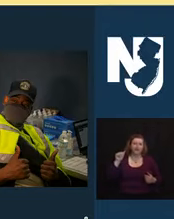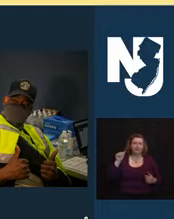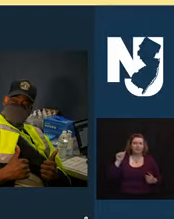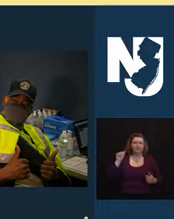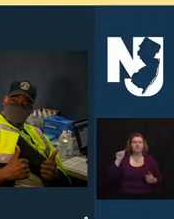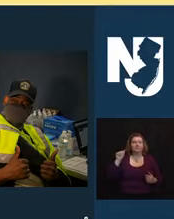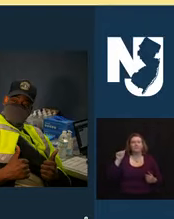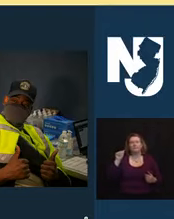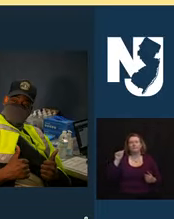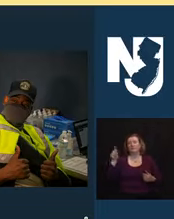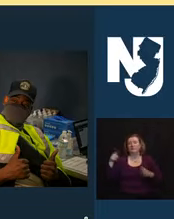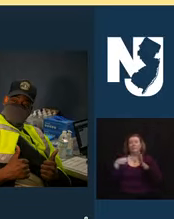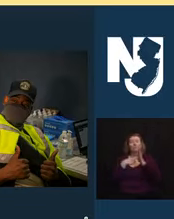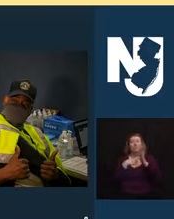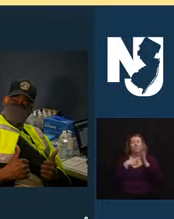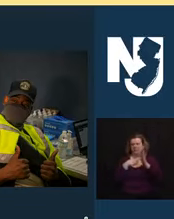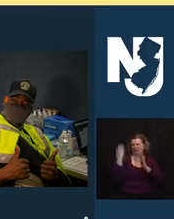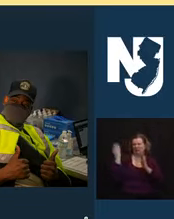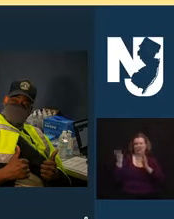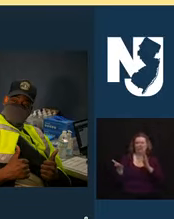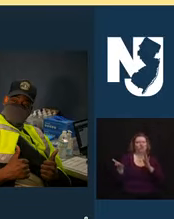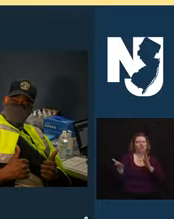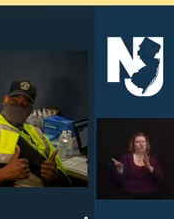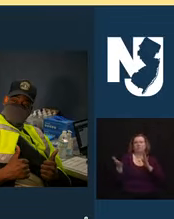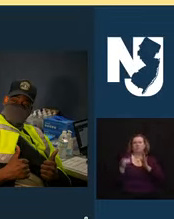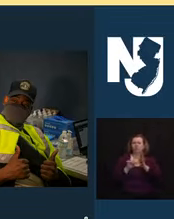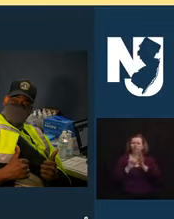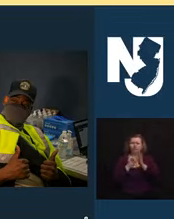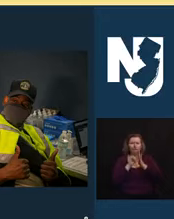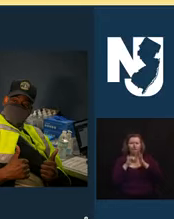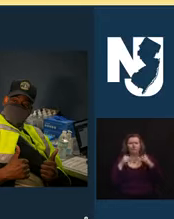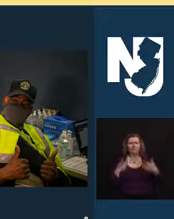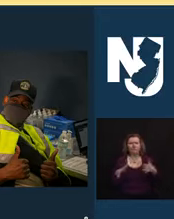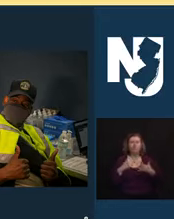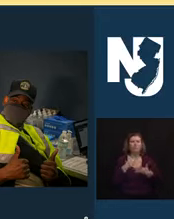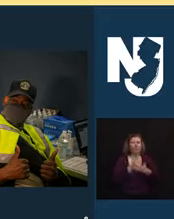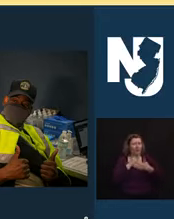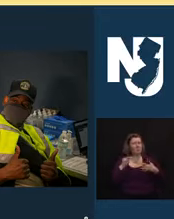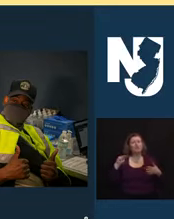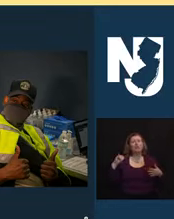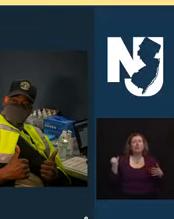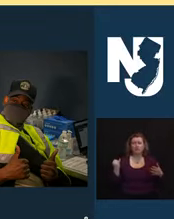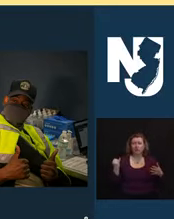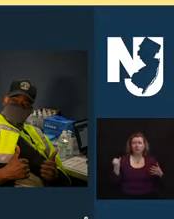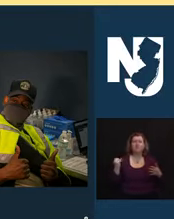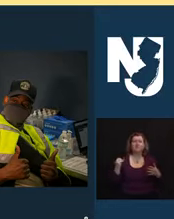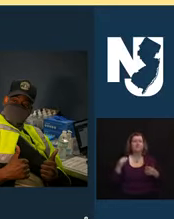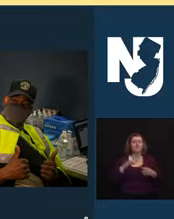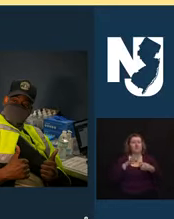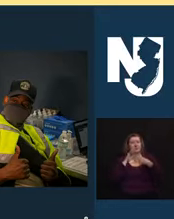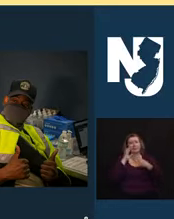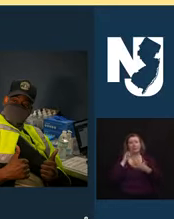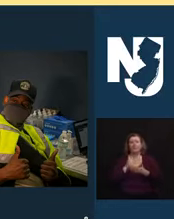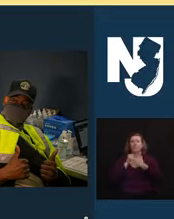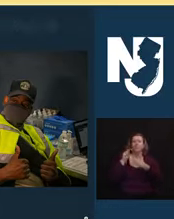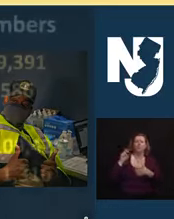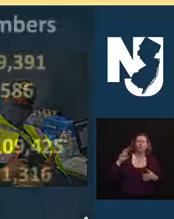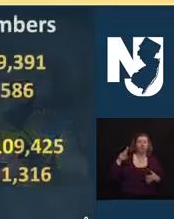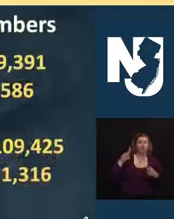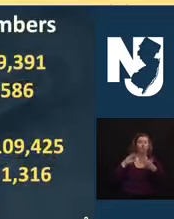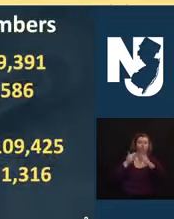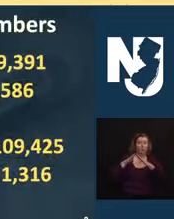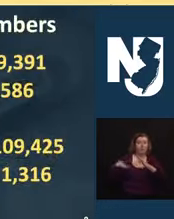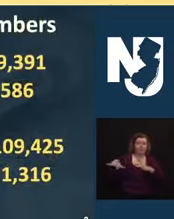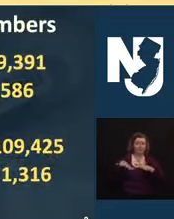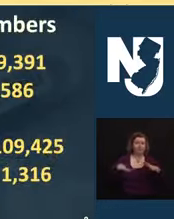really impressive visit, and it's a game changer for the state and specifically for Newark. However, despite all that